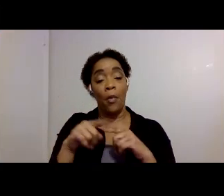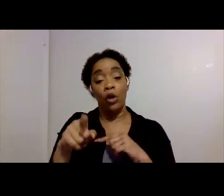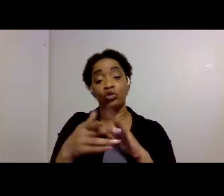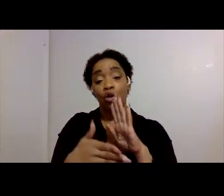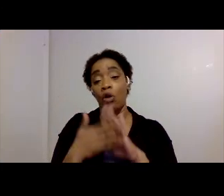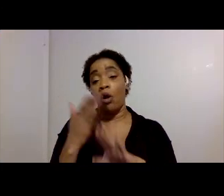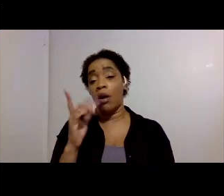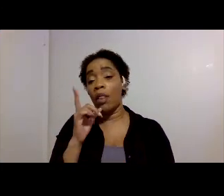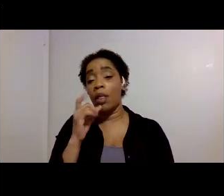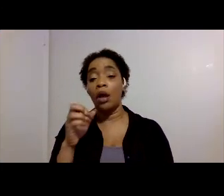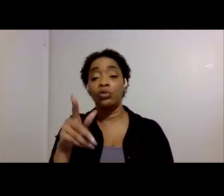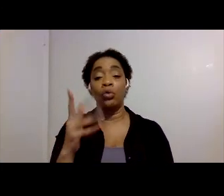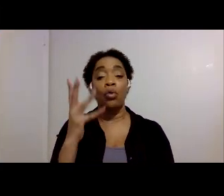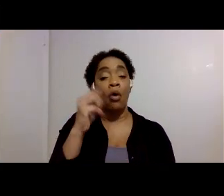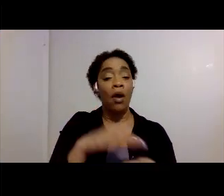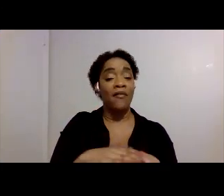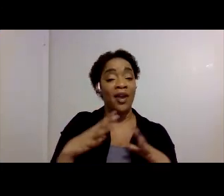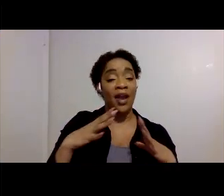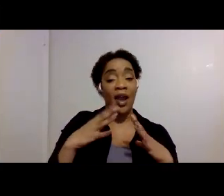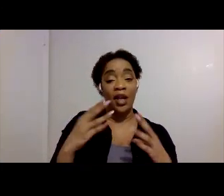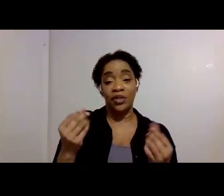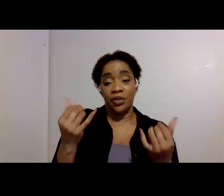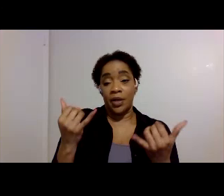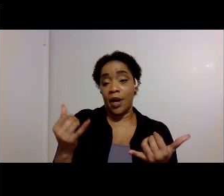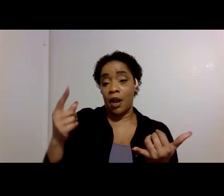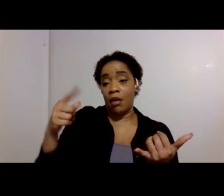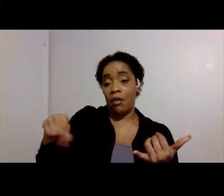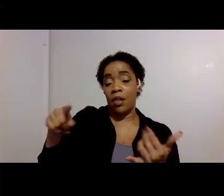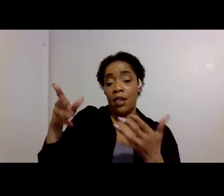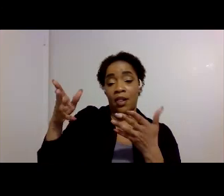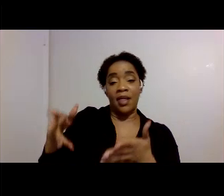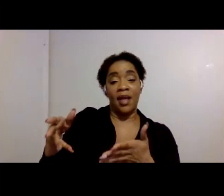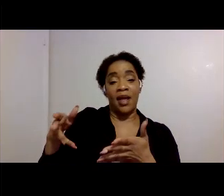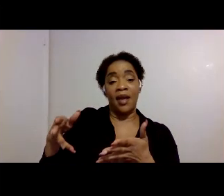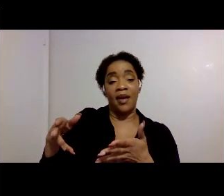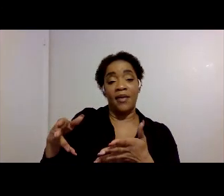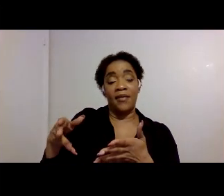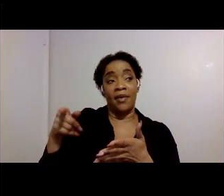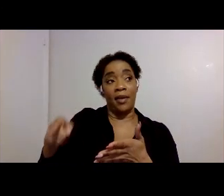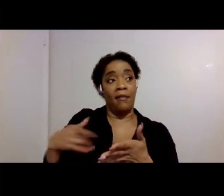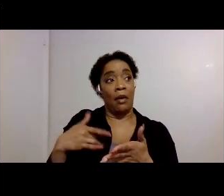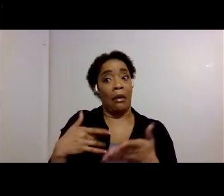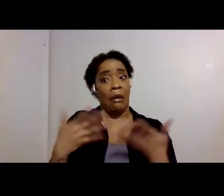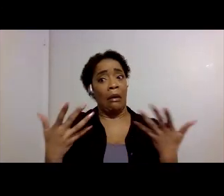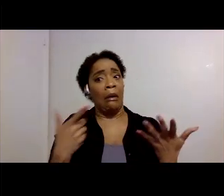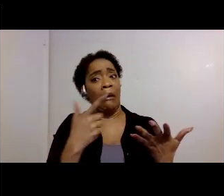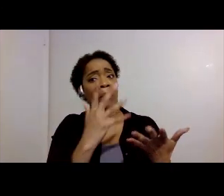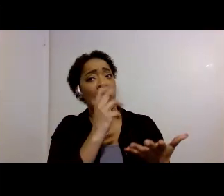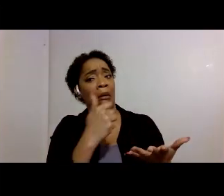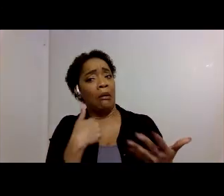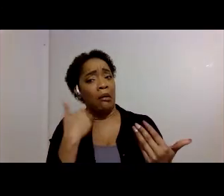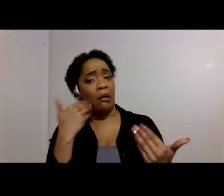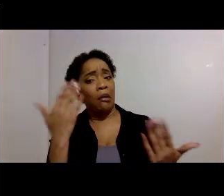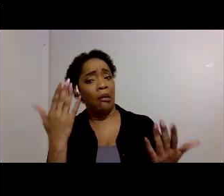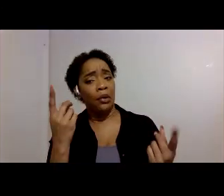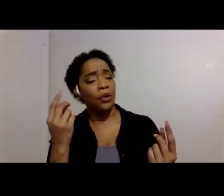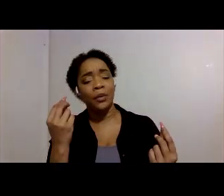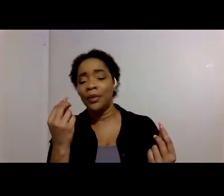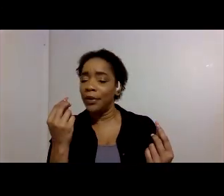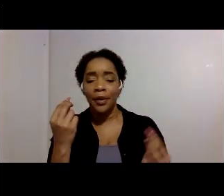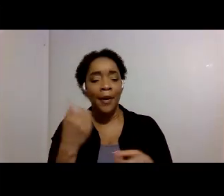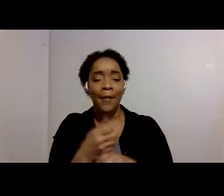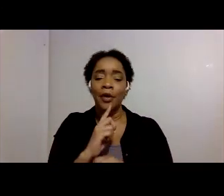vacation. Now, hey, um, Mr. Sams is not here. We don't know what to do. Make sure everyone is aware of the plan.